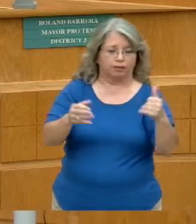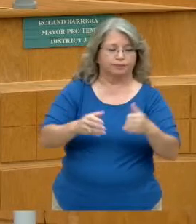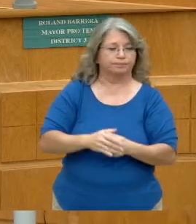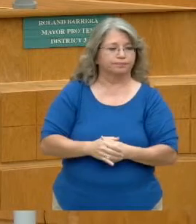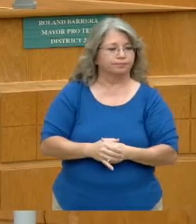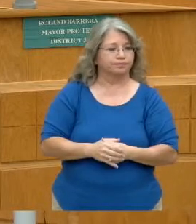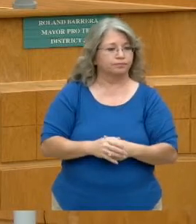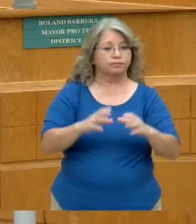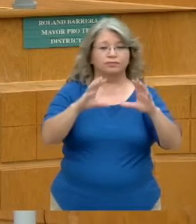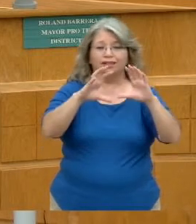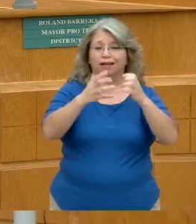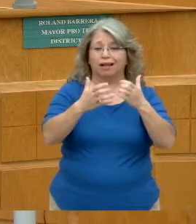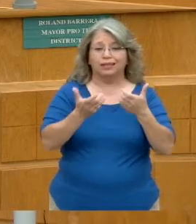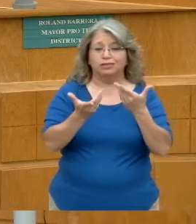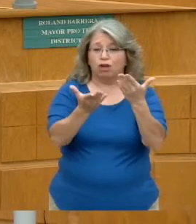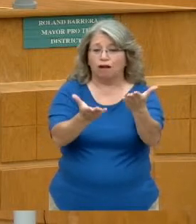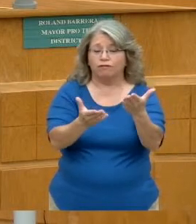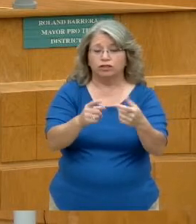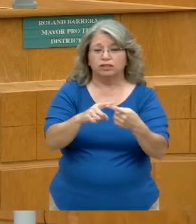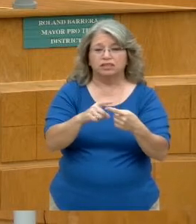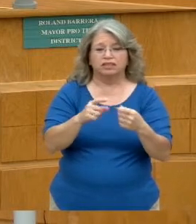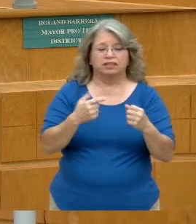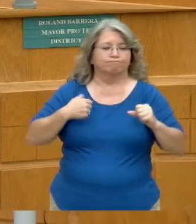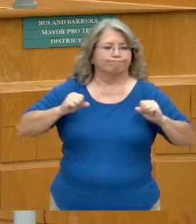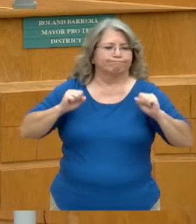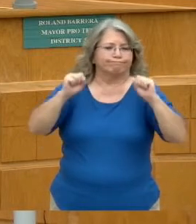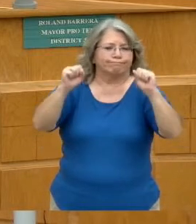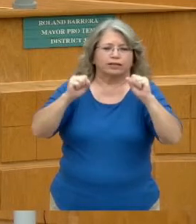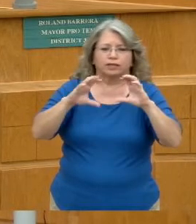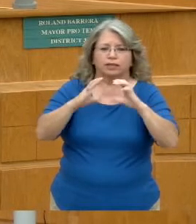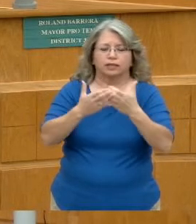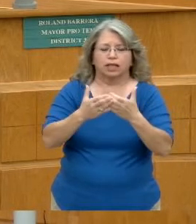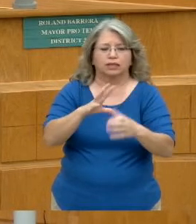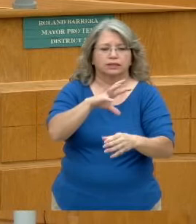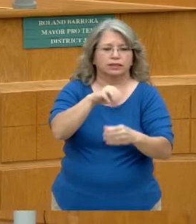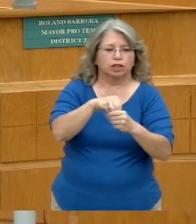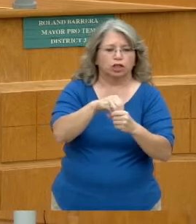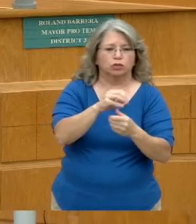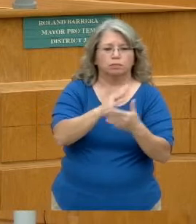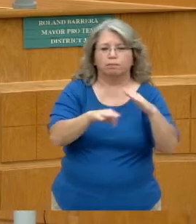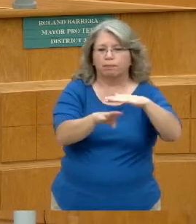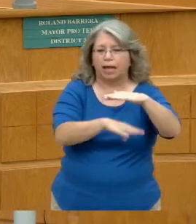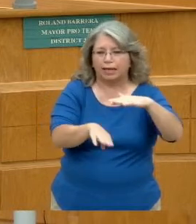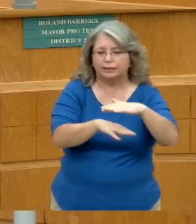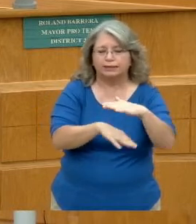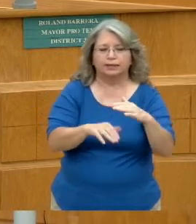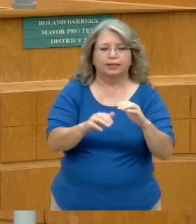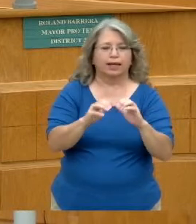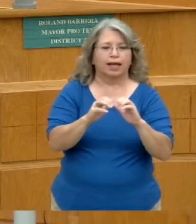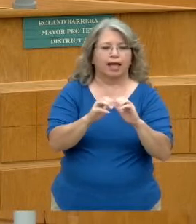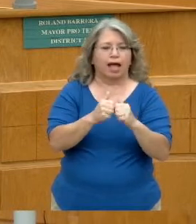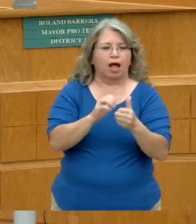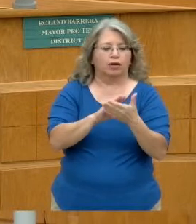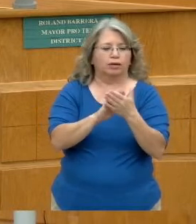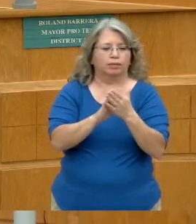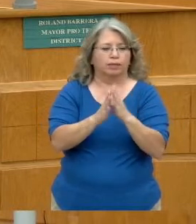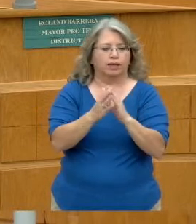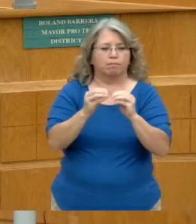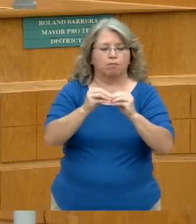The classes that are going to be offered are fitness classes, to include some basic ones about how to be flexible enough